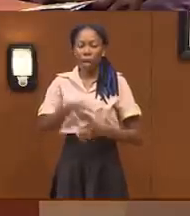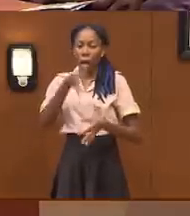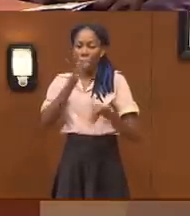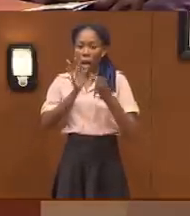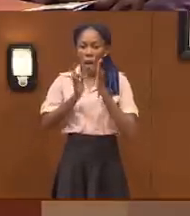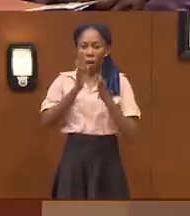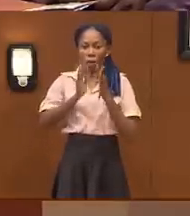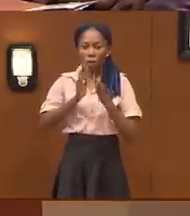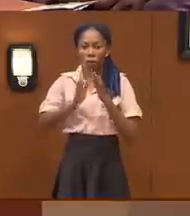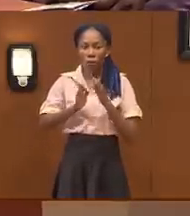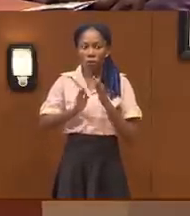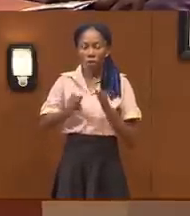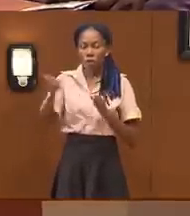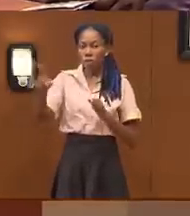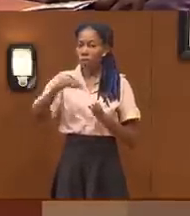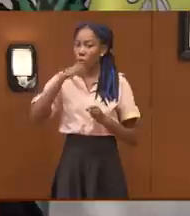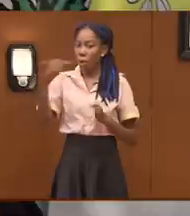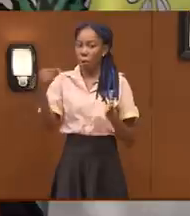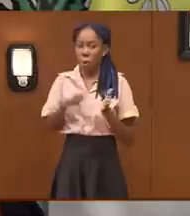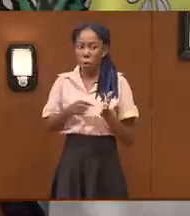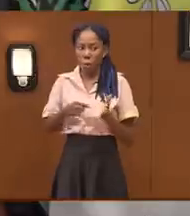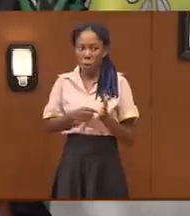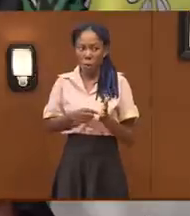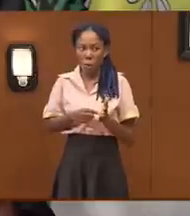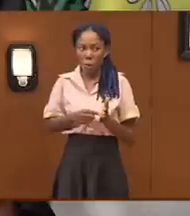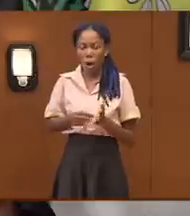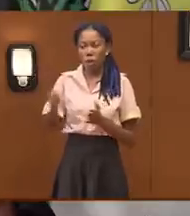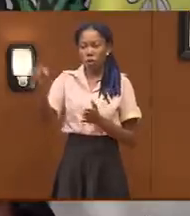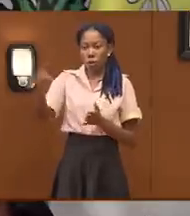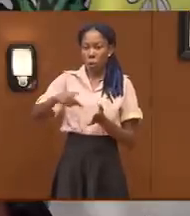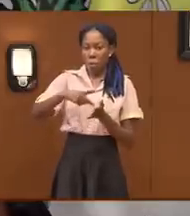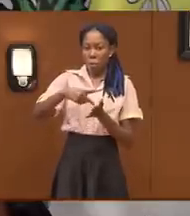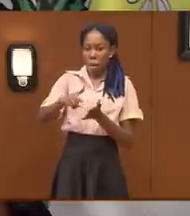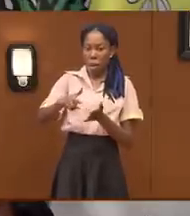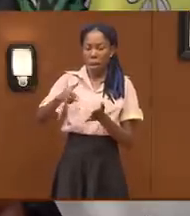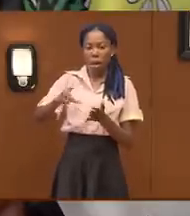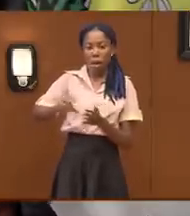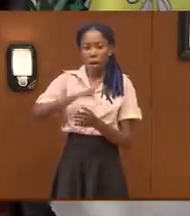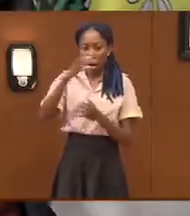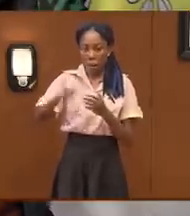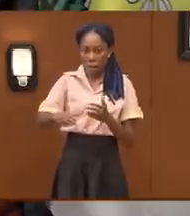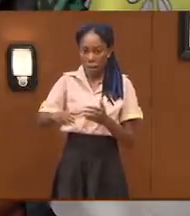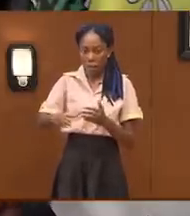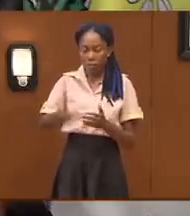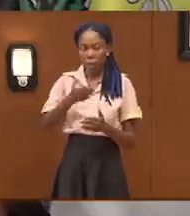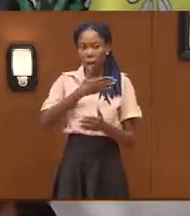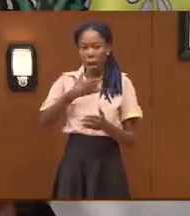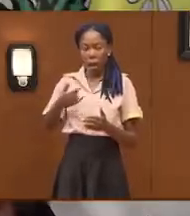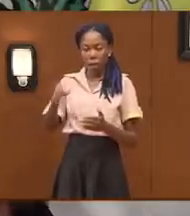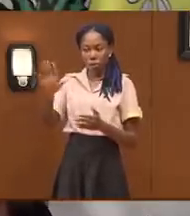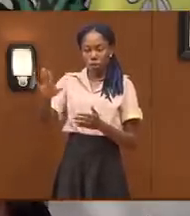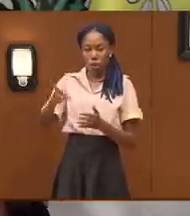If you are not owing, you have paid up, and your rent is supposed